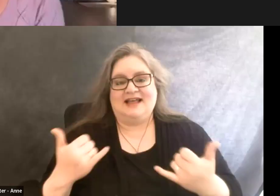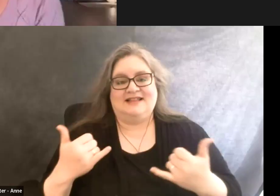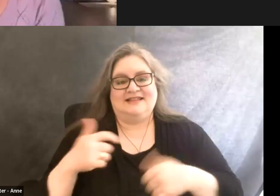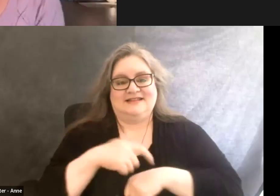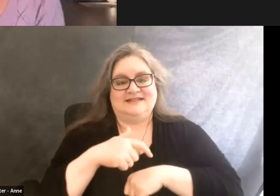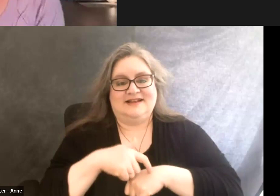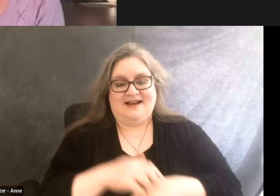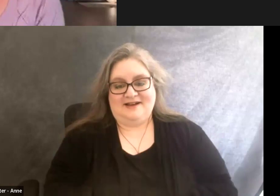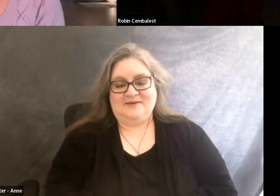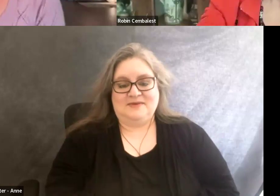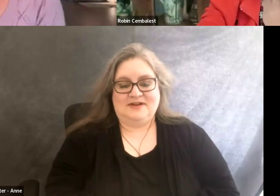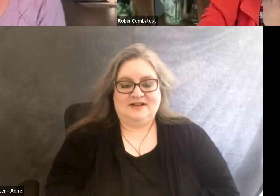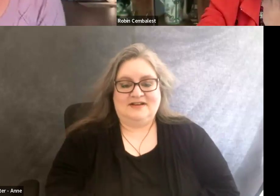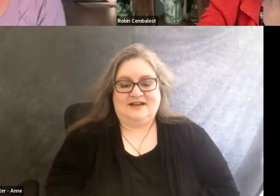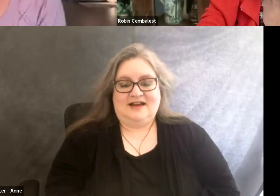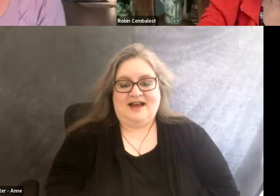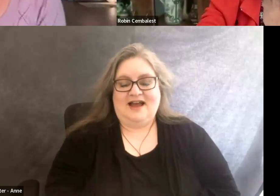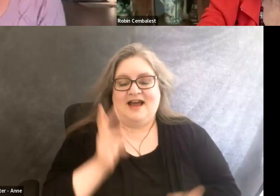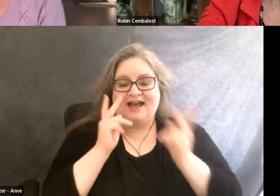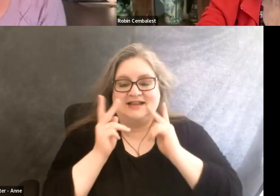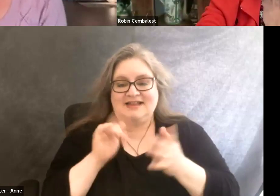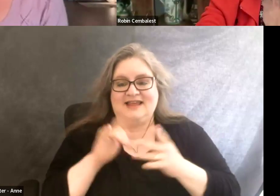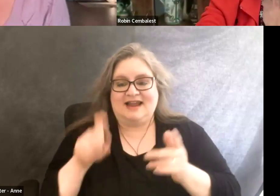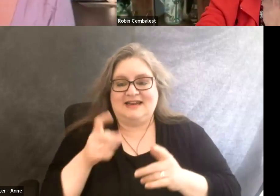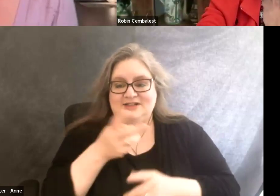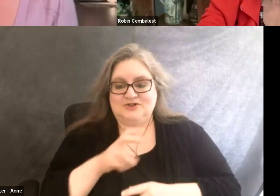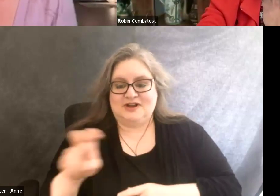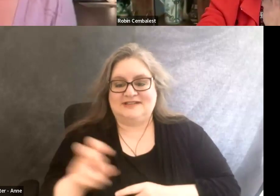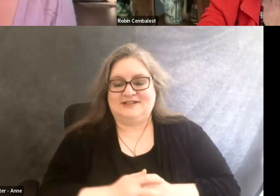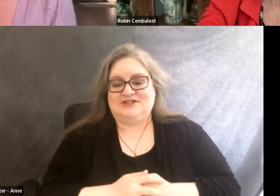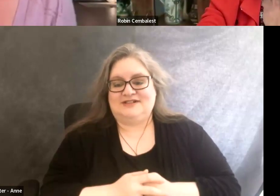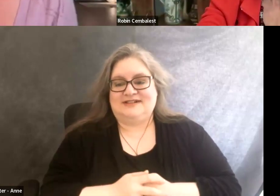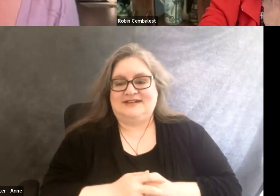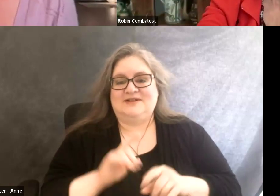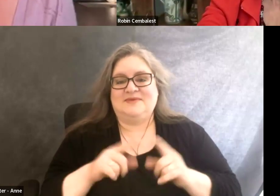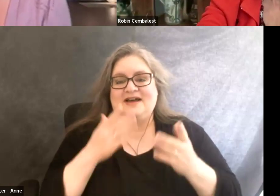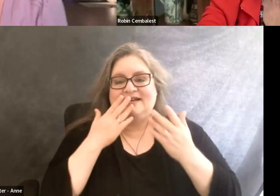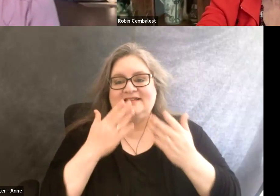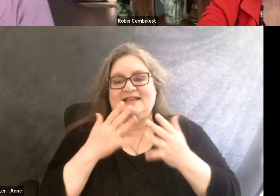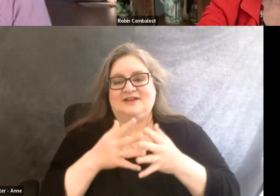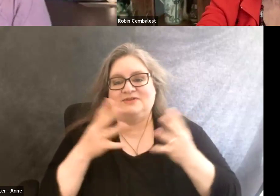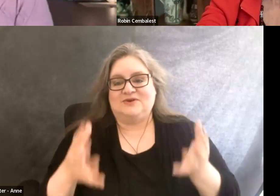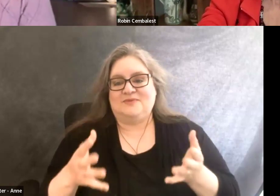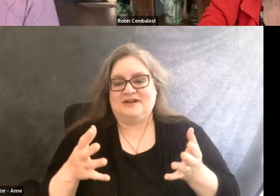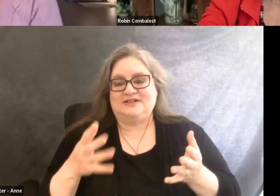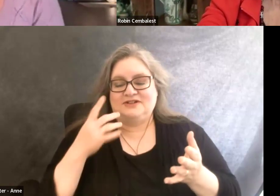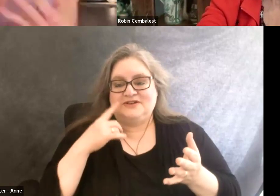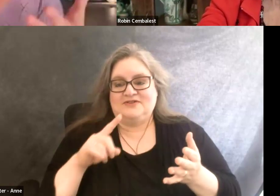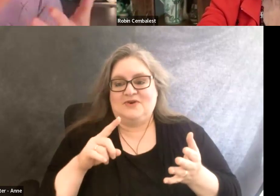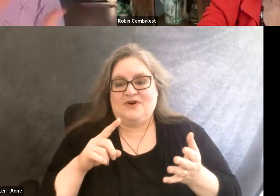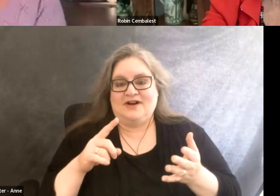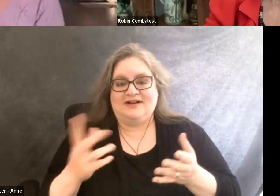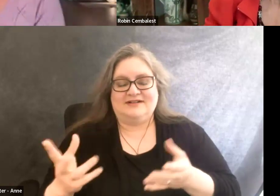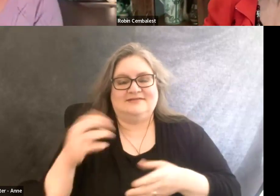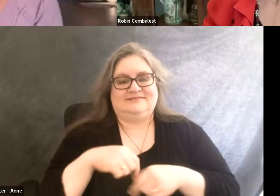time. I am seeing that I need to transition, but thank you so much for